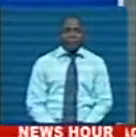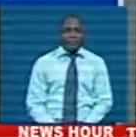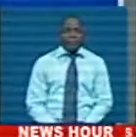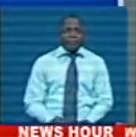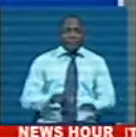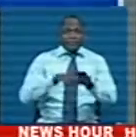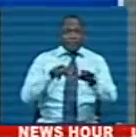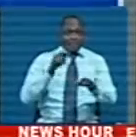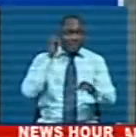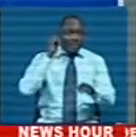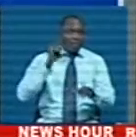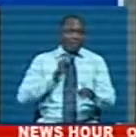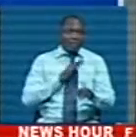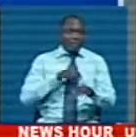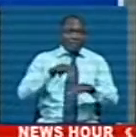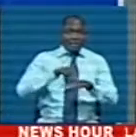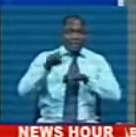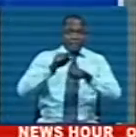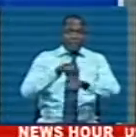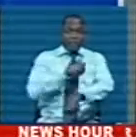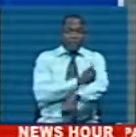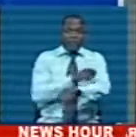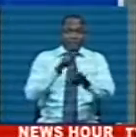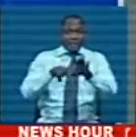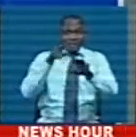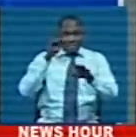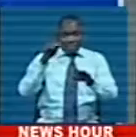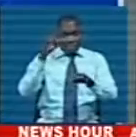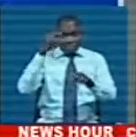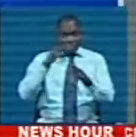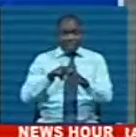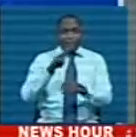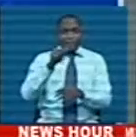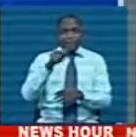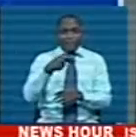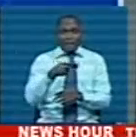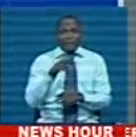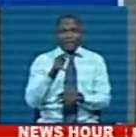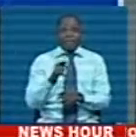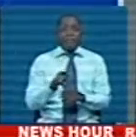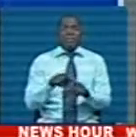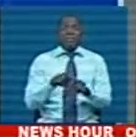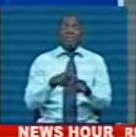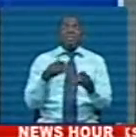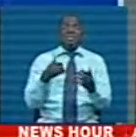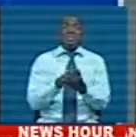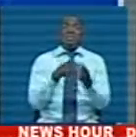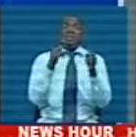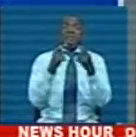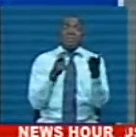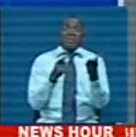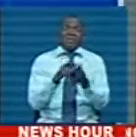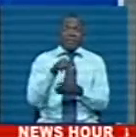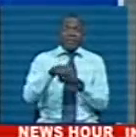The chairperson of the board of the National Sports Authority, NSA, Mr. Kwadwo Baah Agyeman, has become the latest casualty of